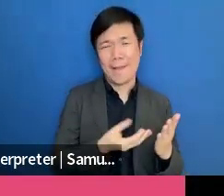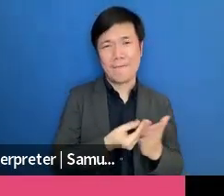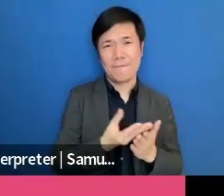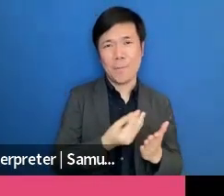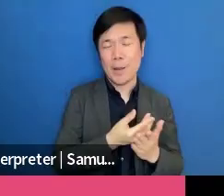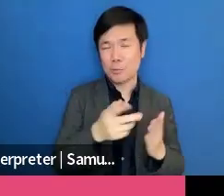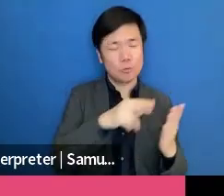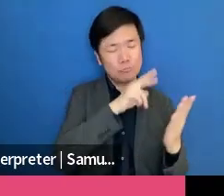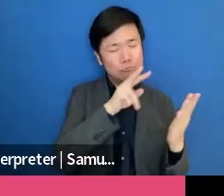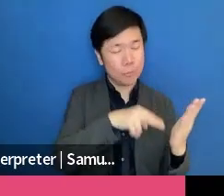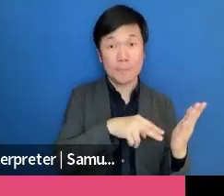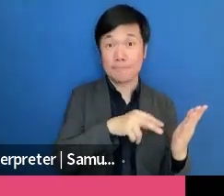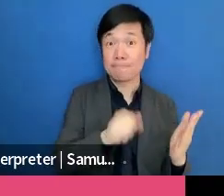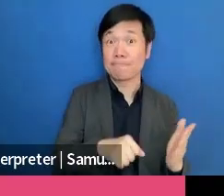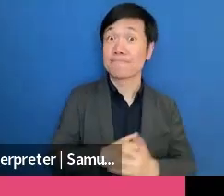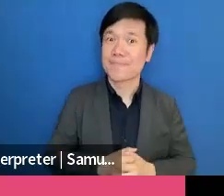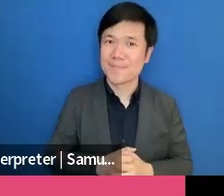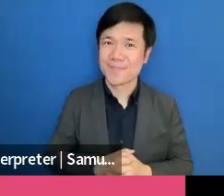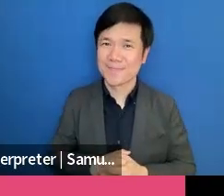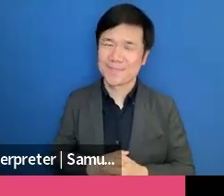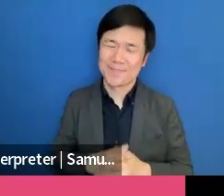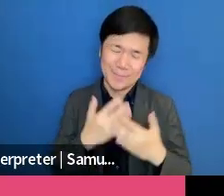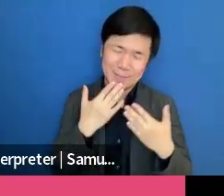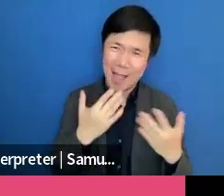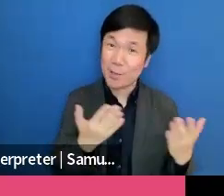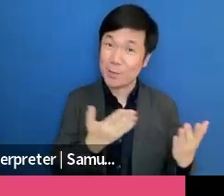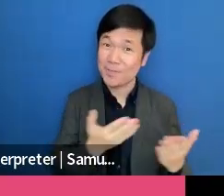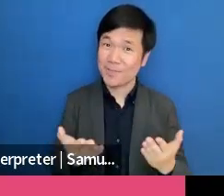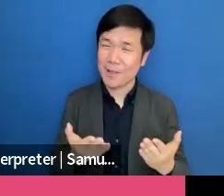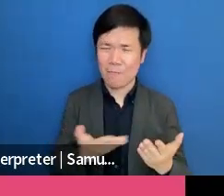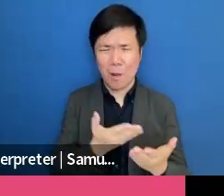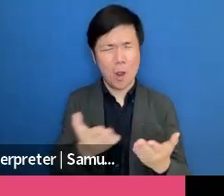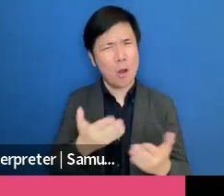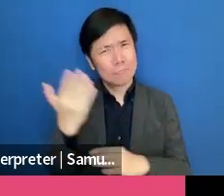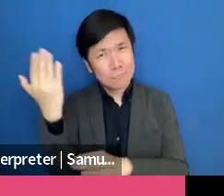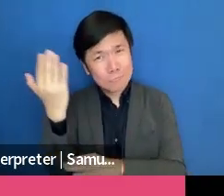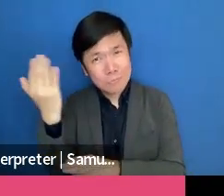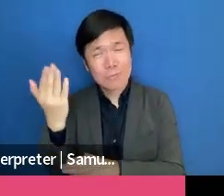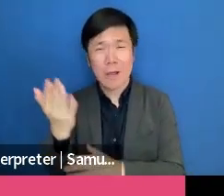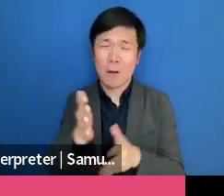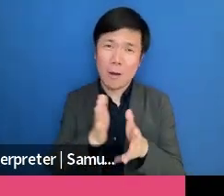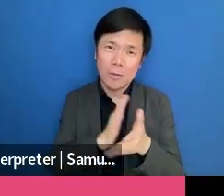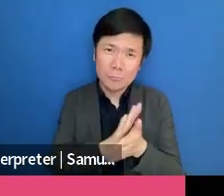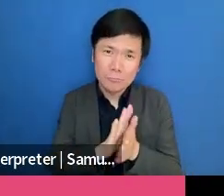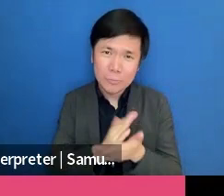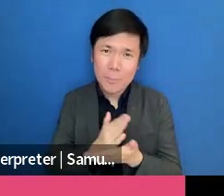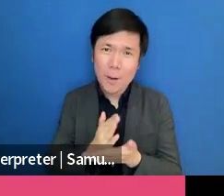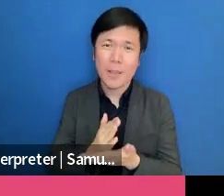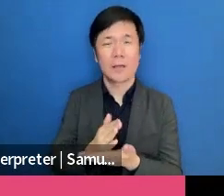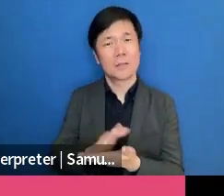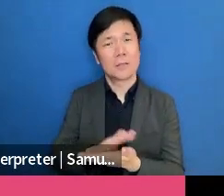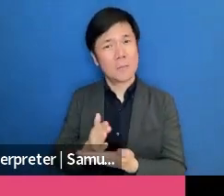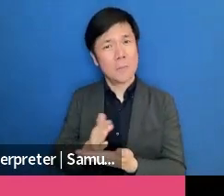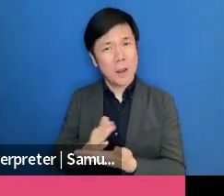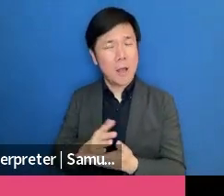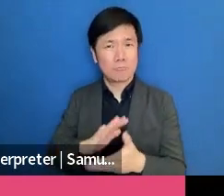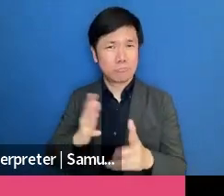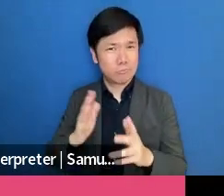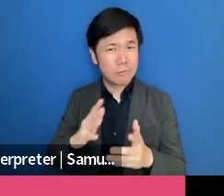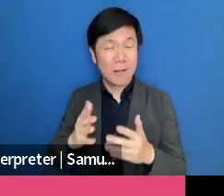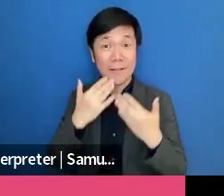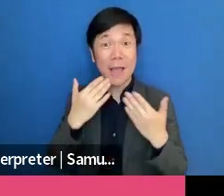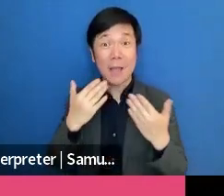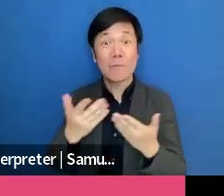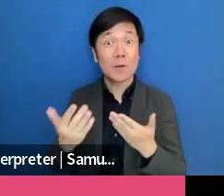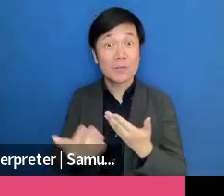access them. So thank you once again to all our speakers, to our interpreters. And thank you all for